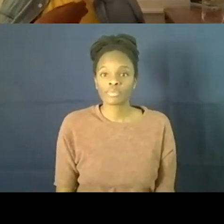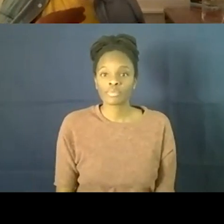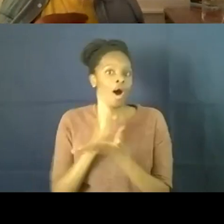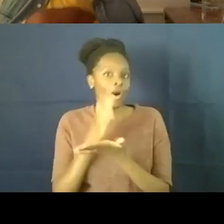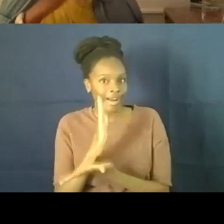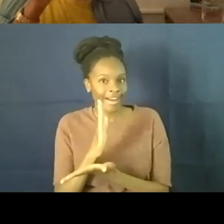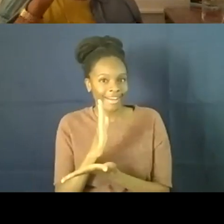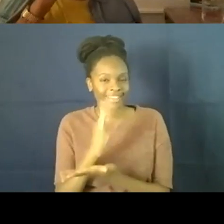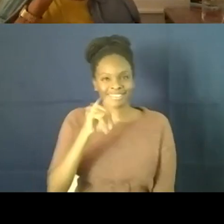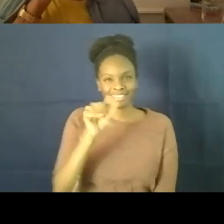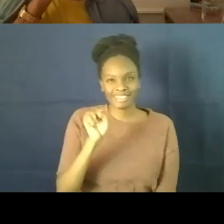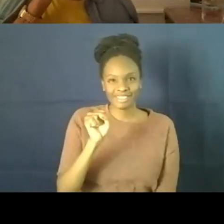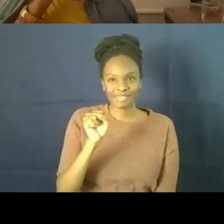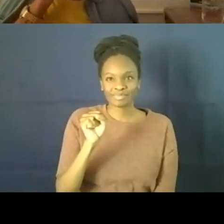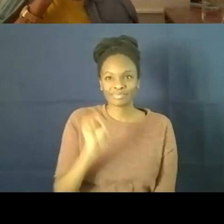know,